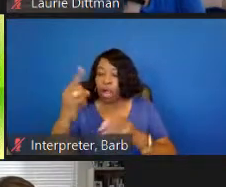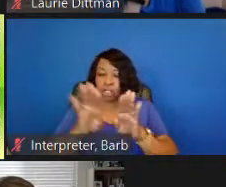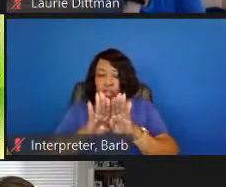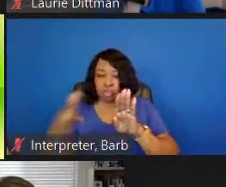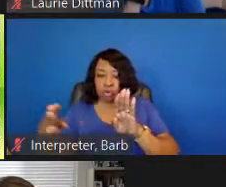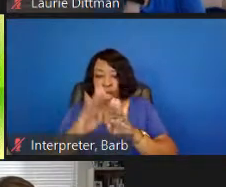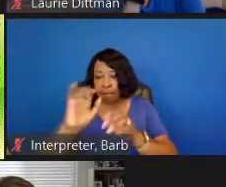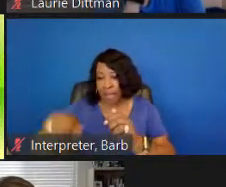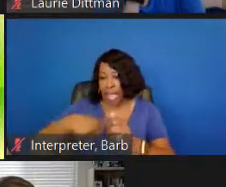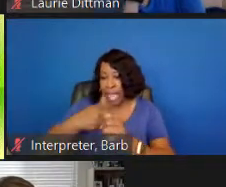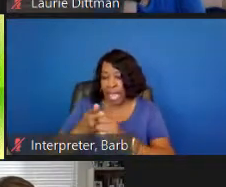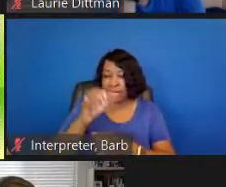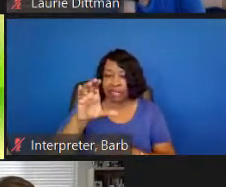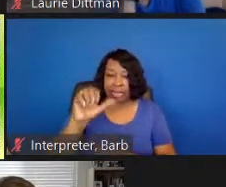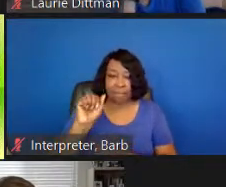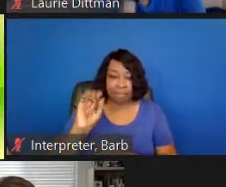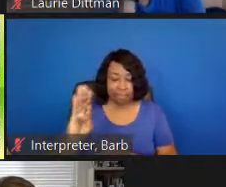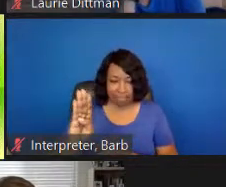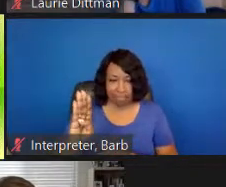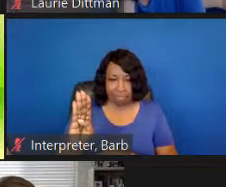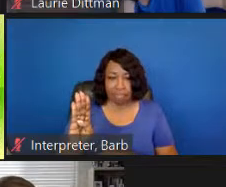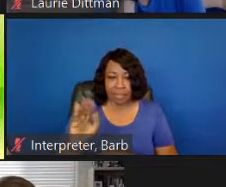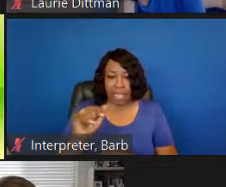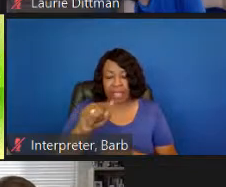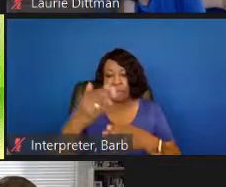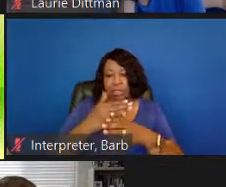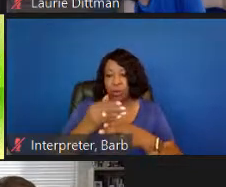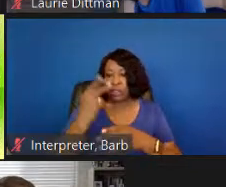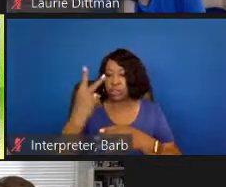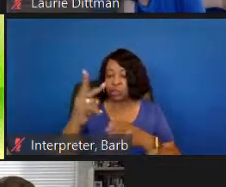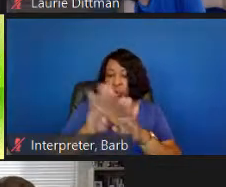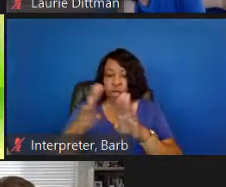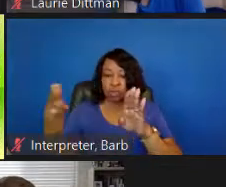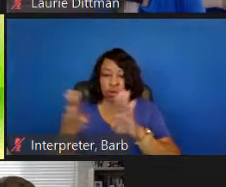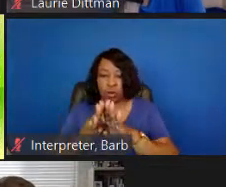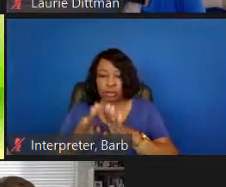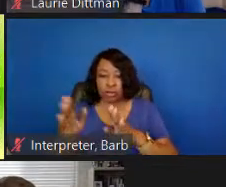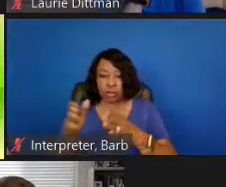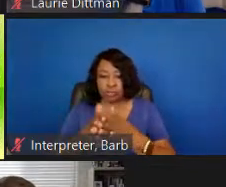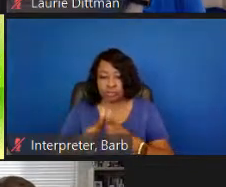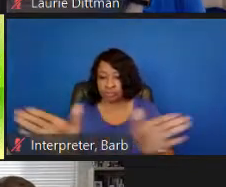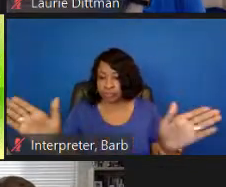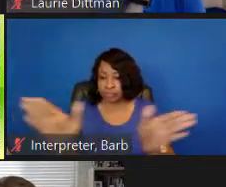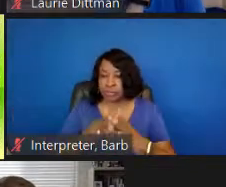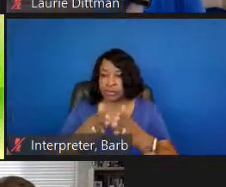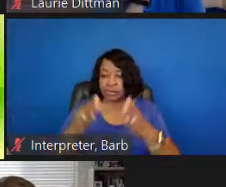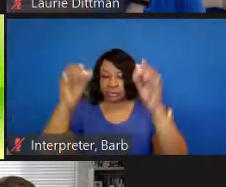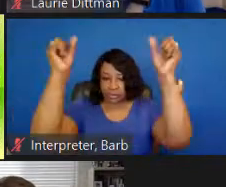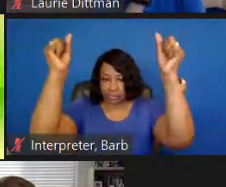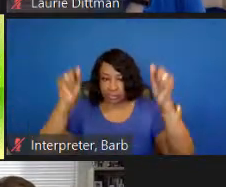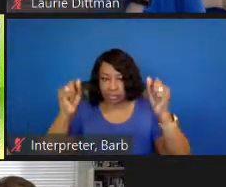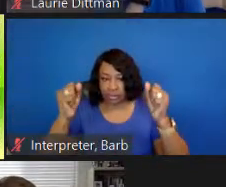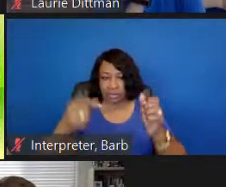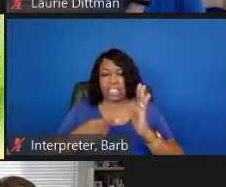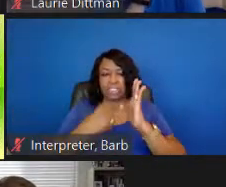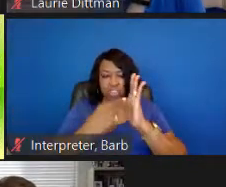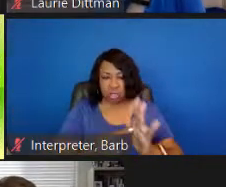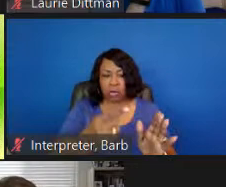cab. That's between those 2 doors, we have those swing down handles, which are shown graphically on